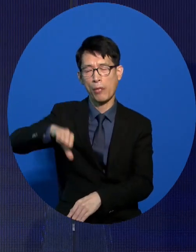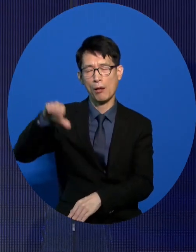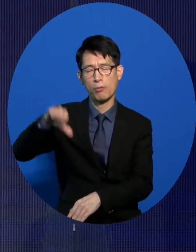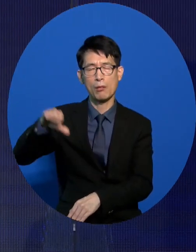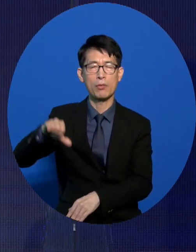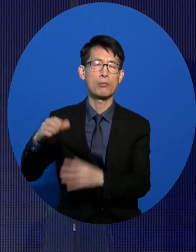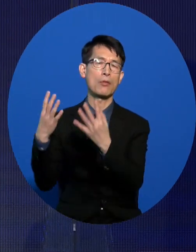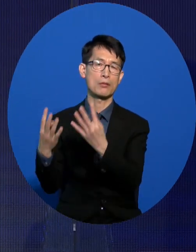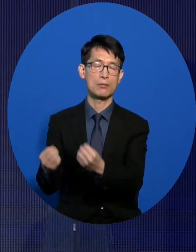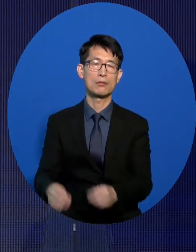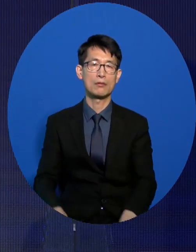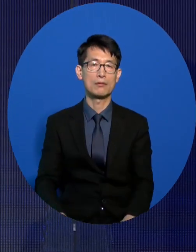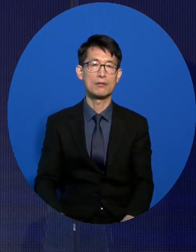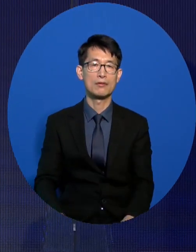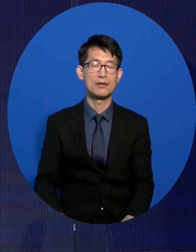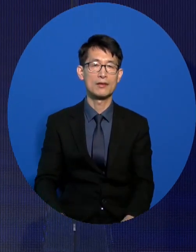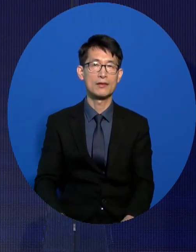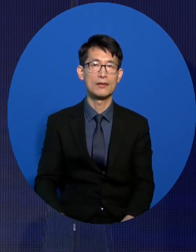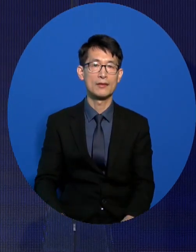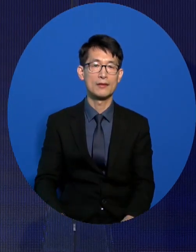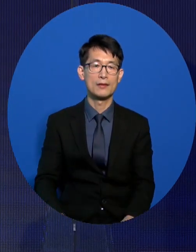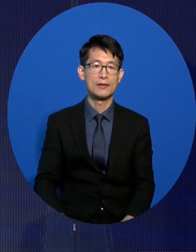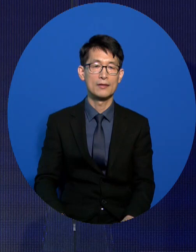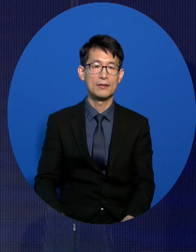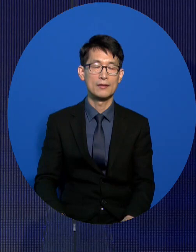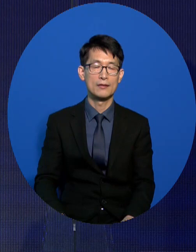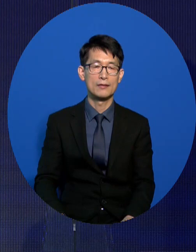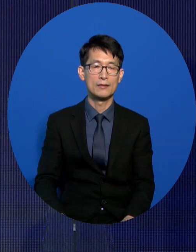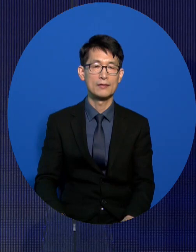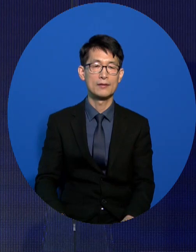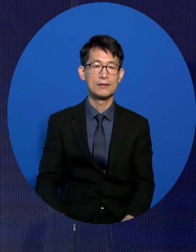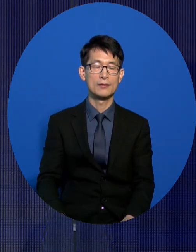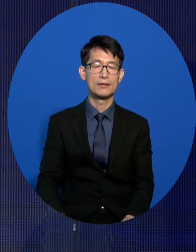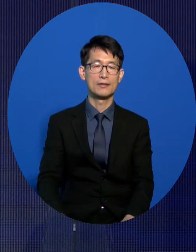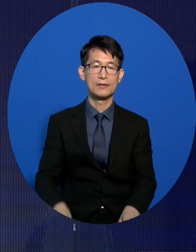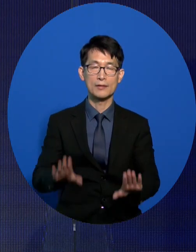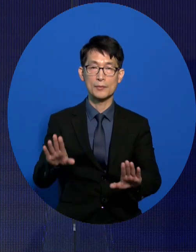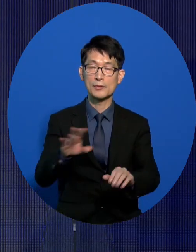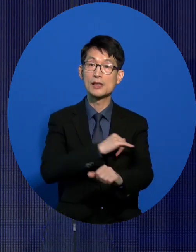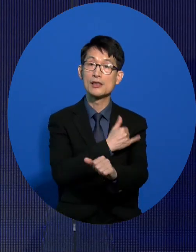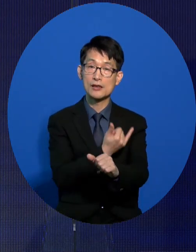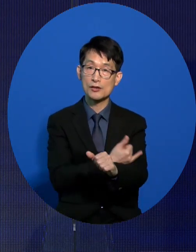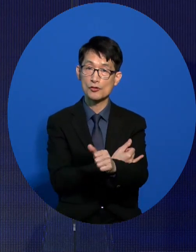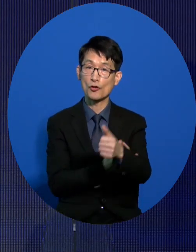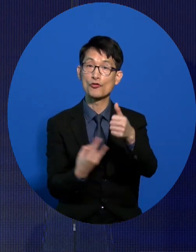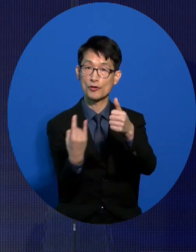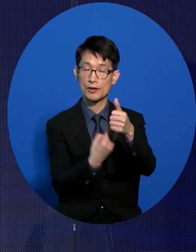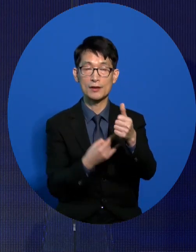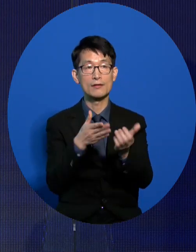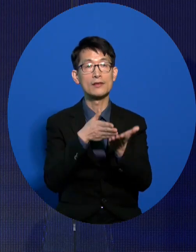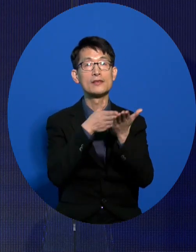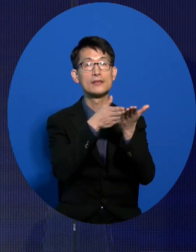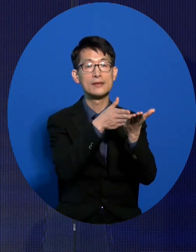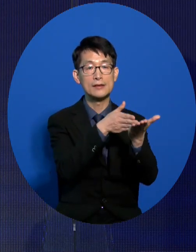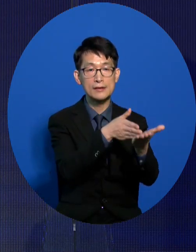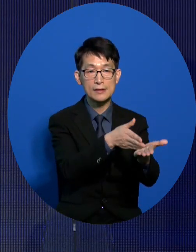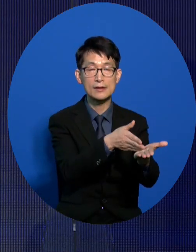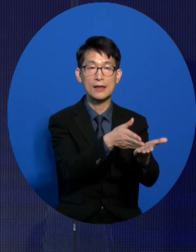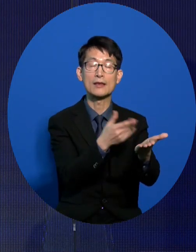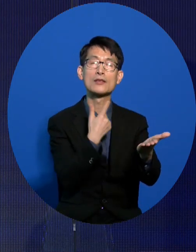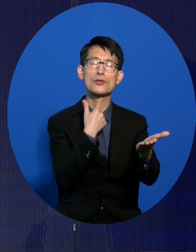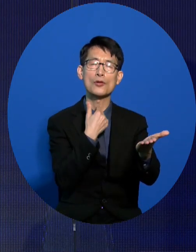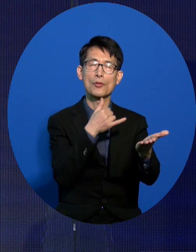it was difficult actually for those with hearing disabilities to take the test,